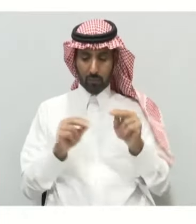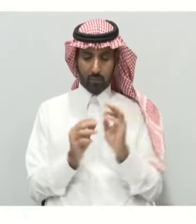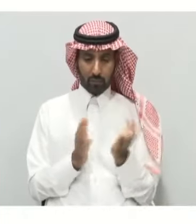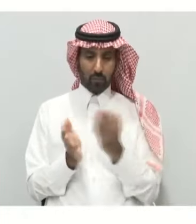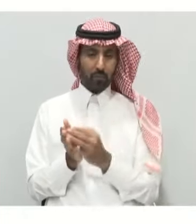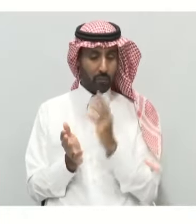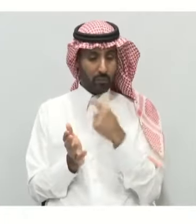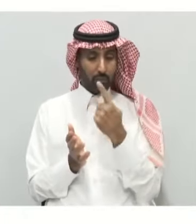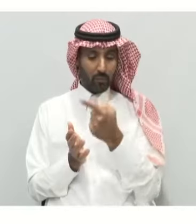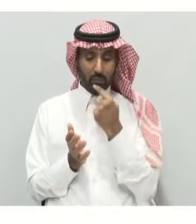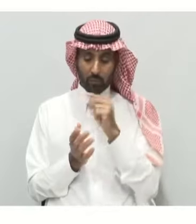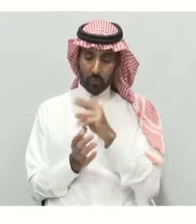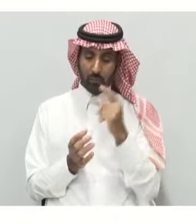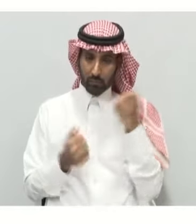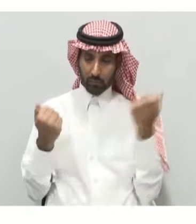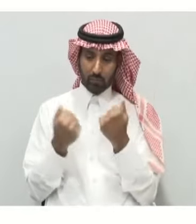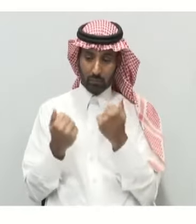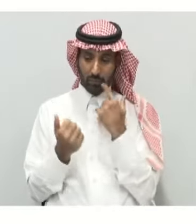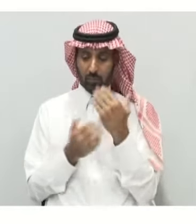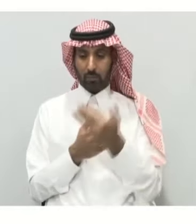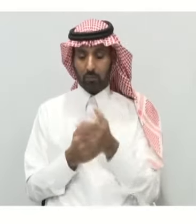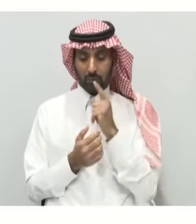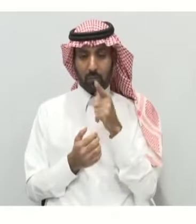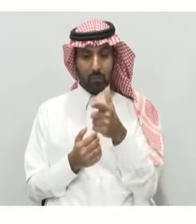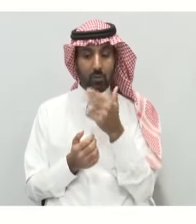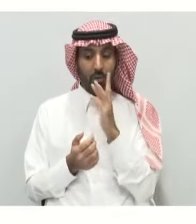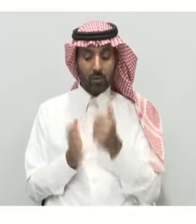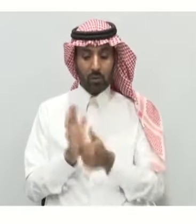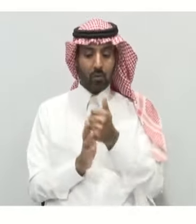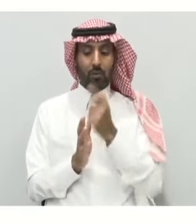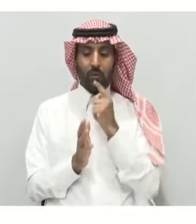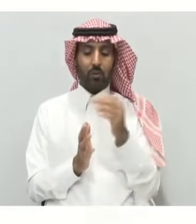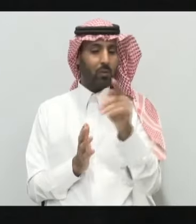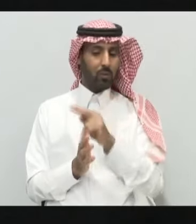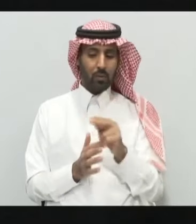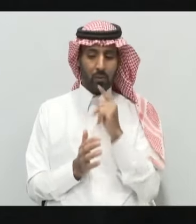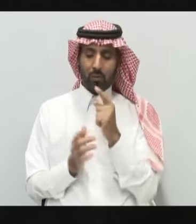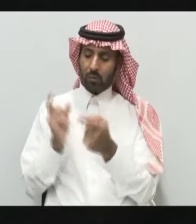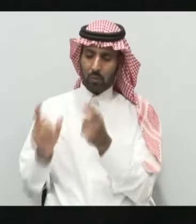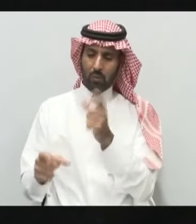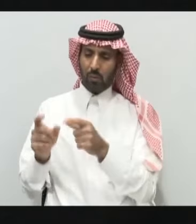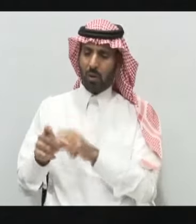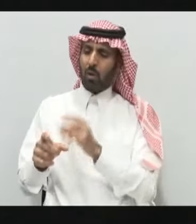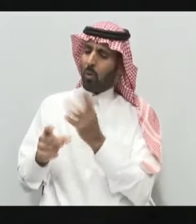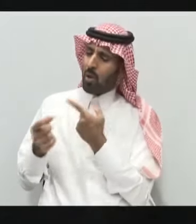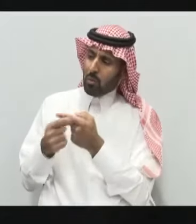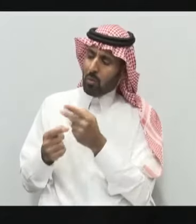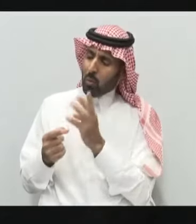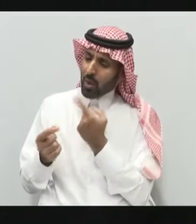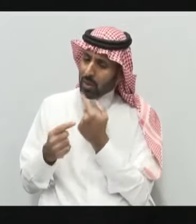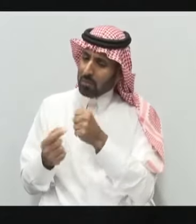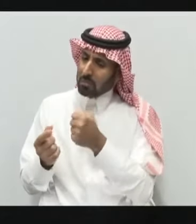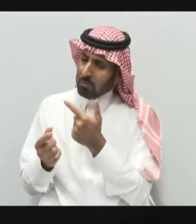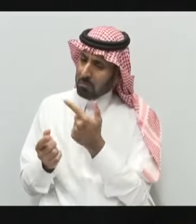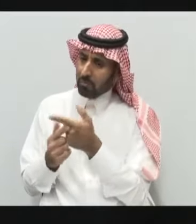Also, we have another exercise where we said that you can ask other people about their opinion. For